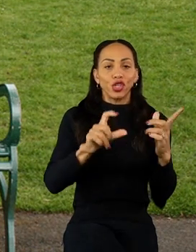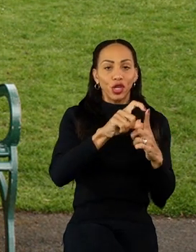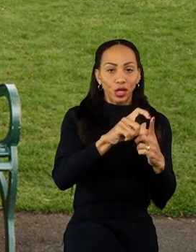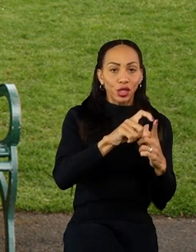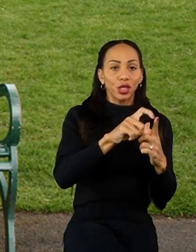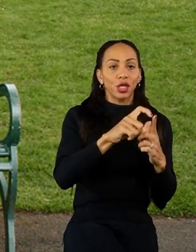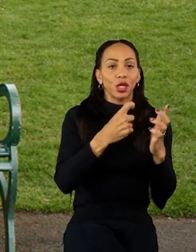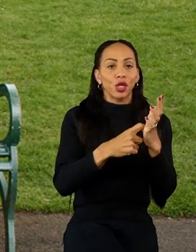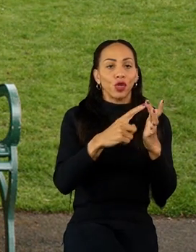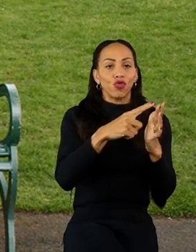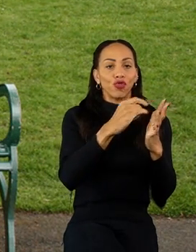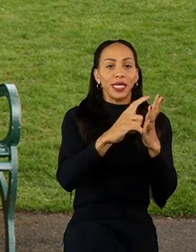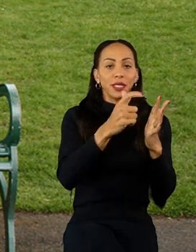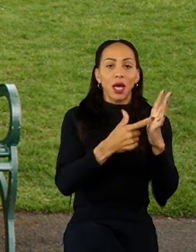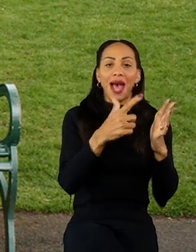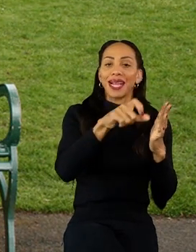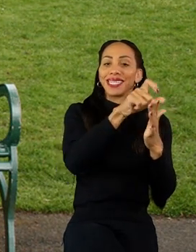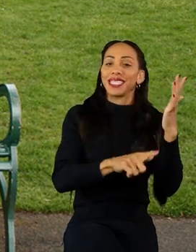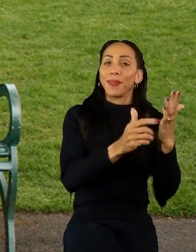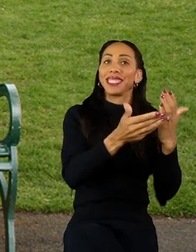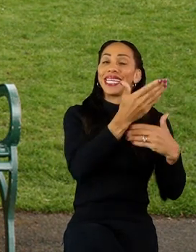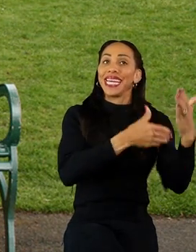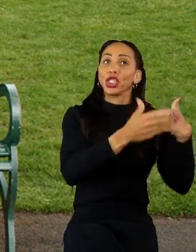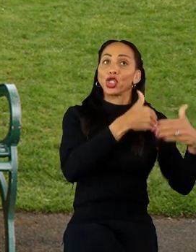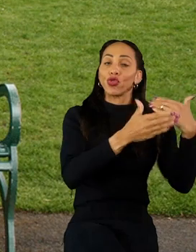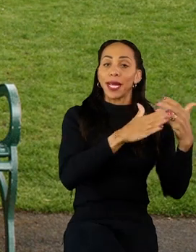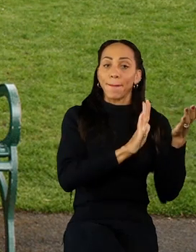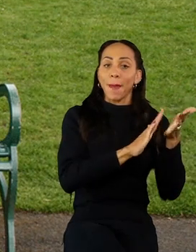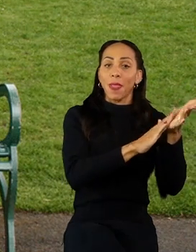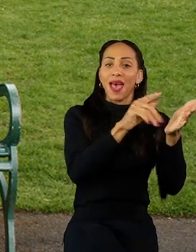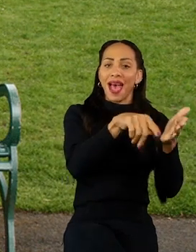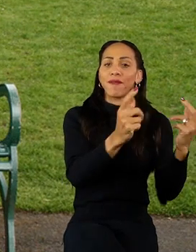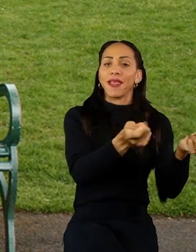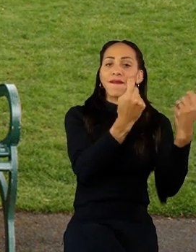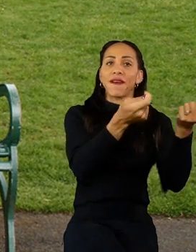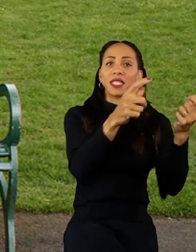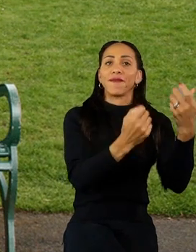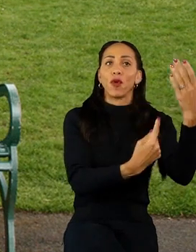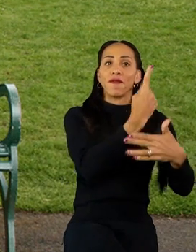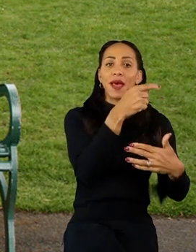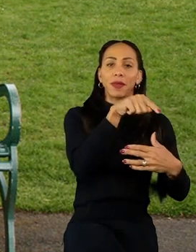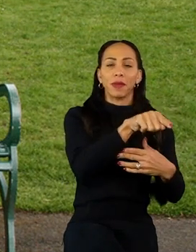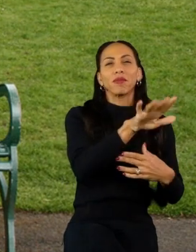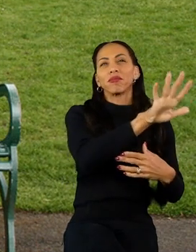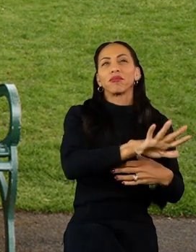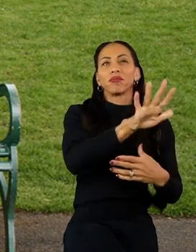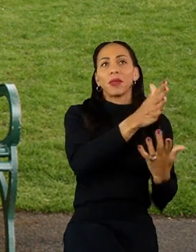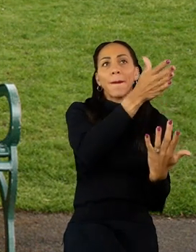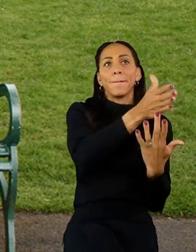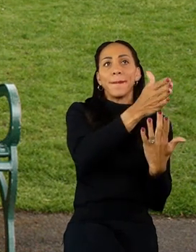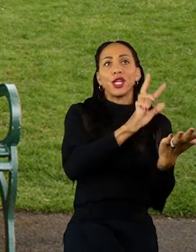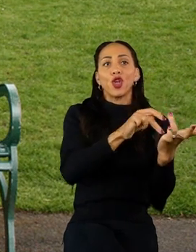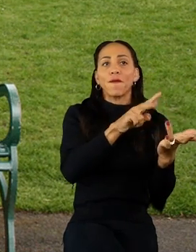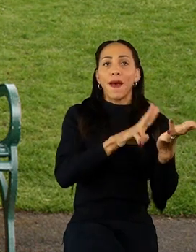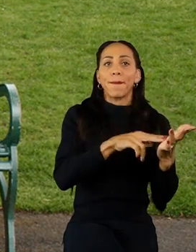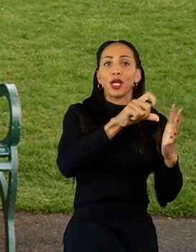today, represented by Richard Reeser and Disability History Month, which is also, they have their